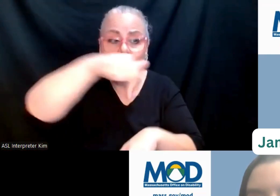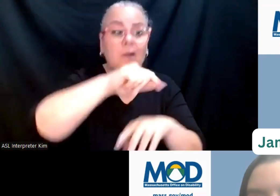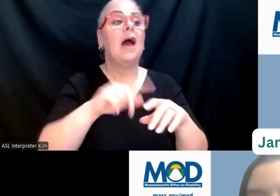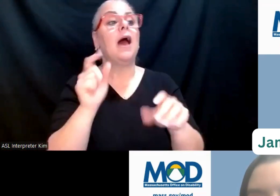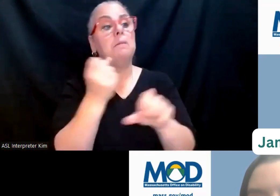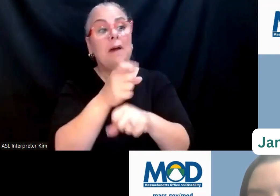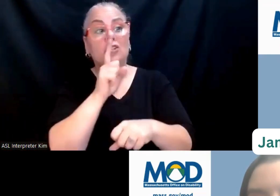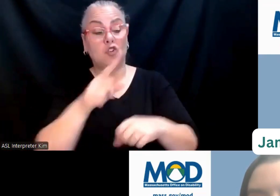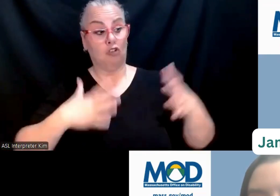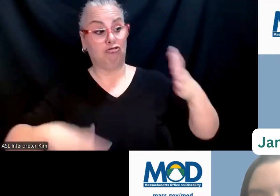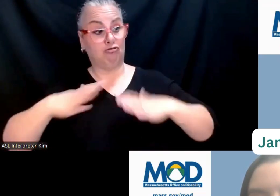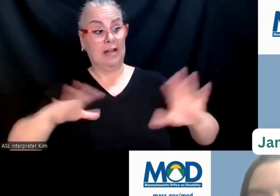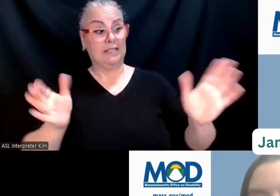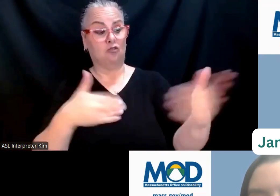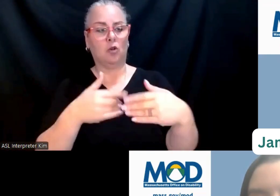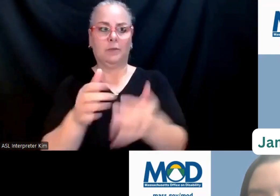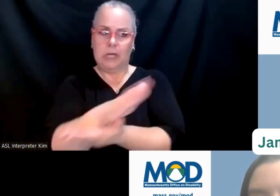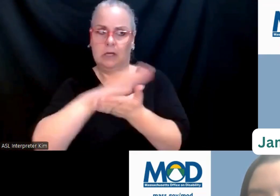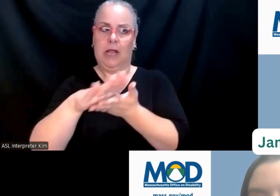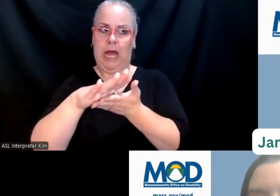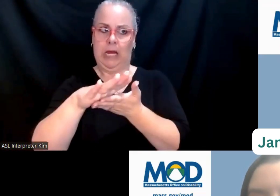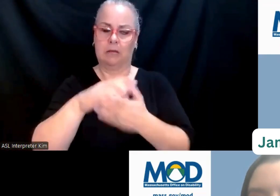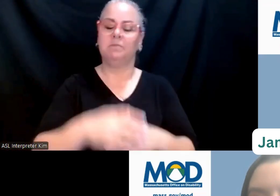are well maintained and organized.